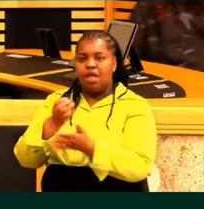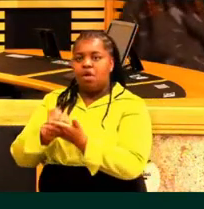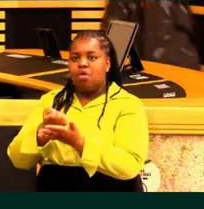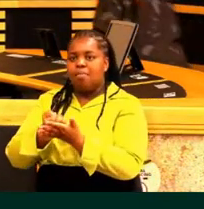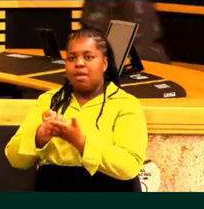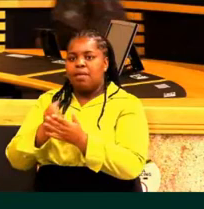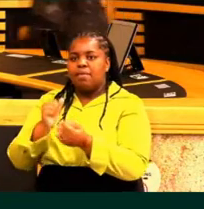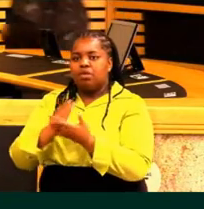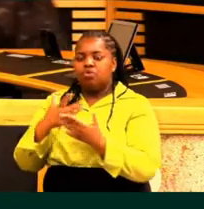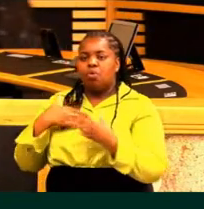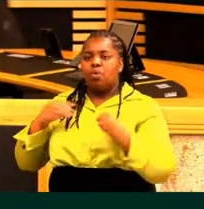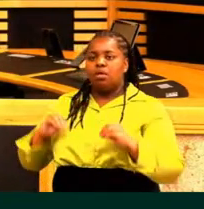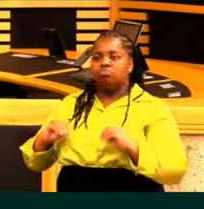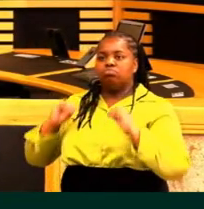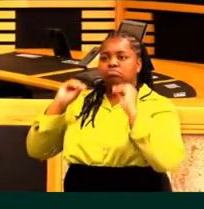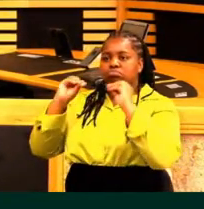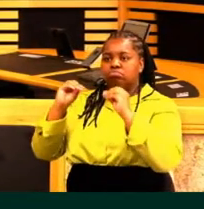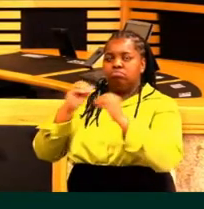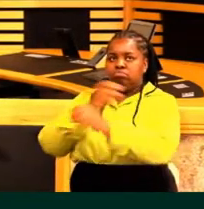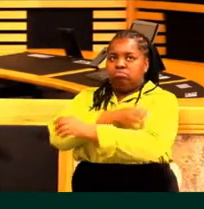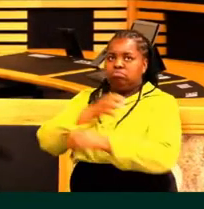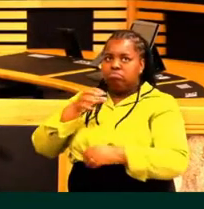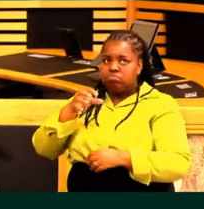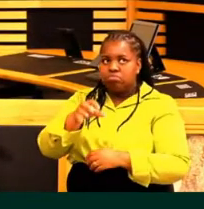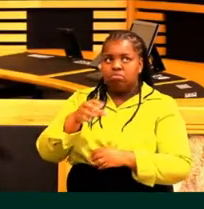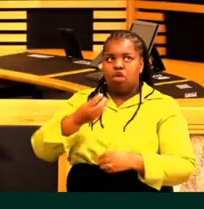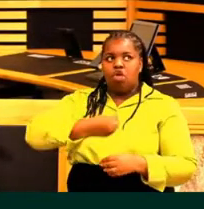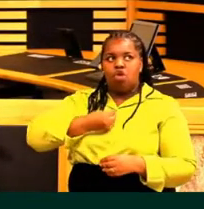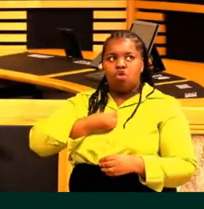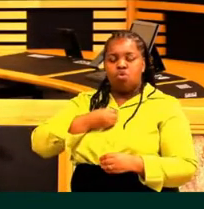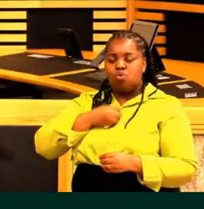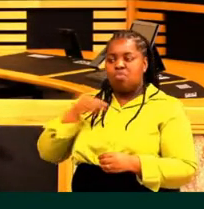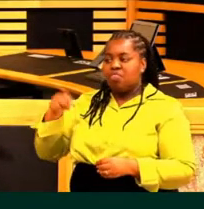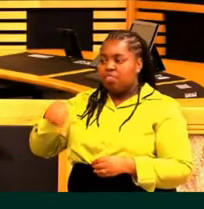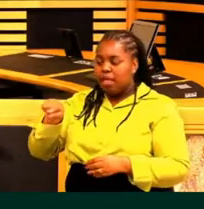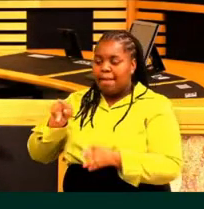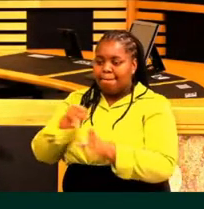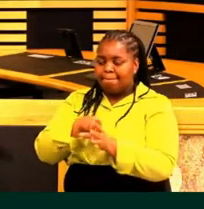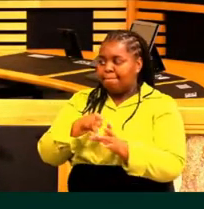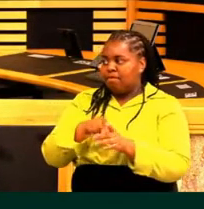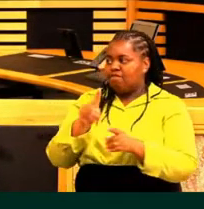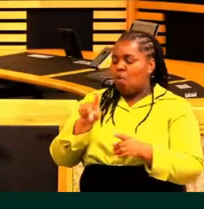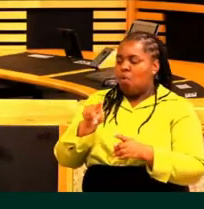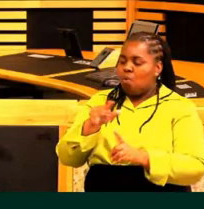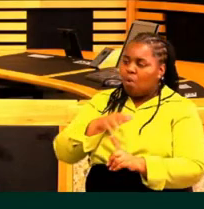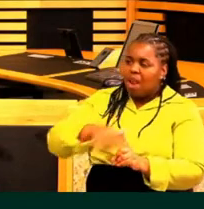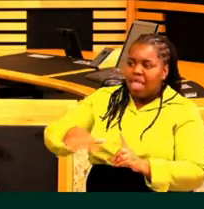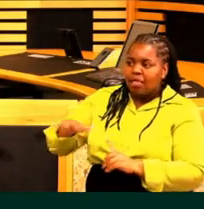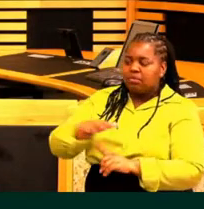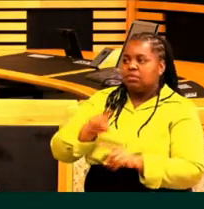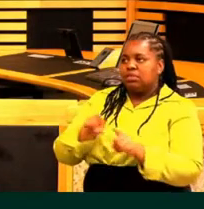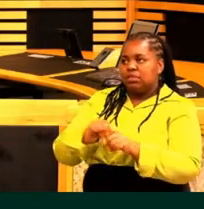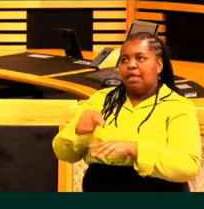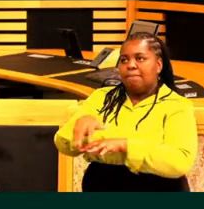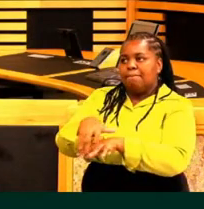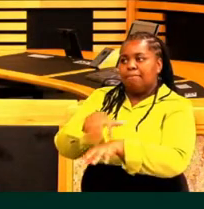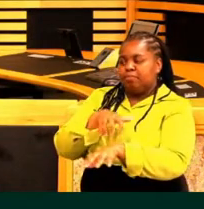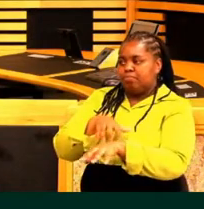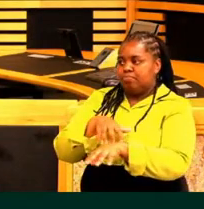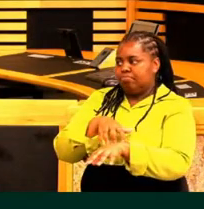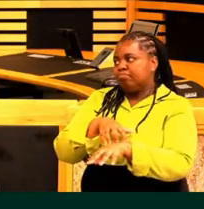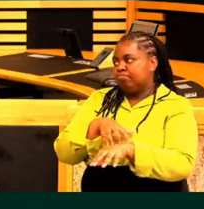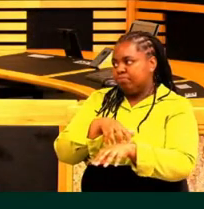promoted through championing and ensuring youth participation in Land Reform and Agricultural Revolution